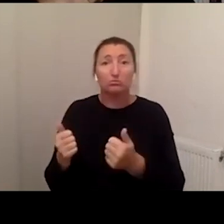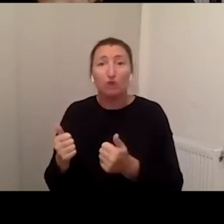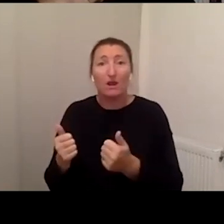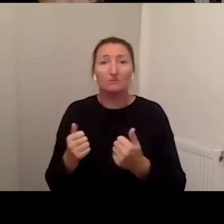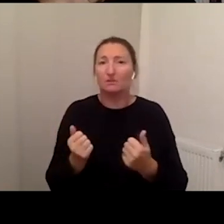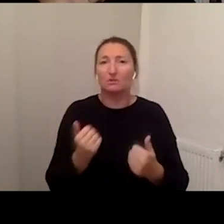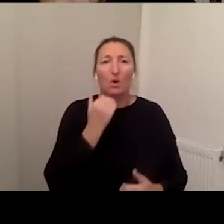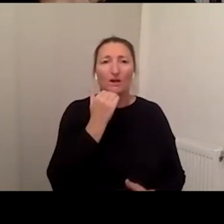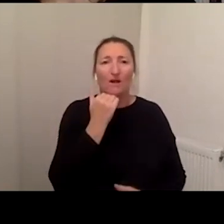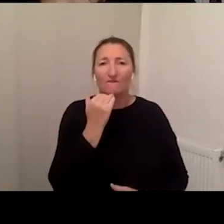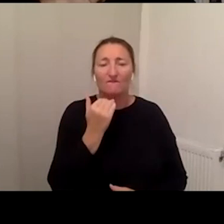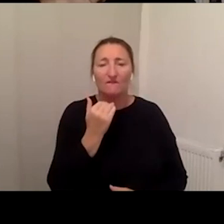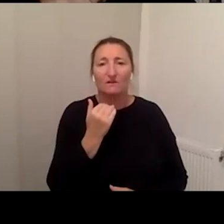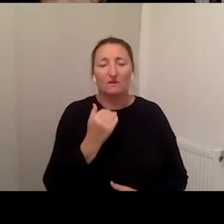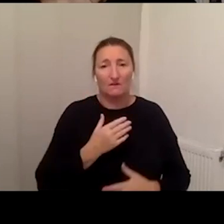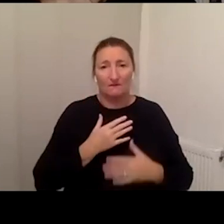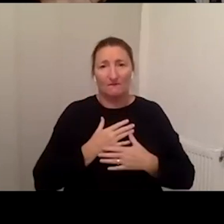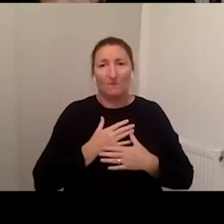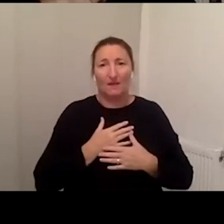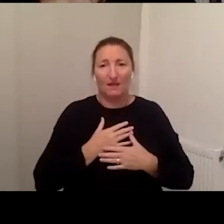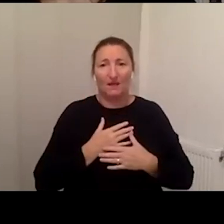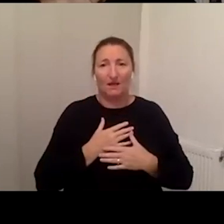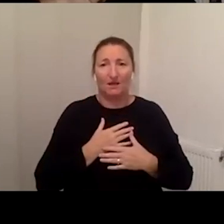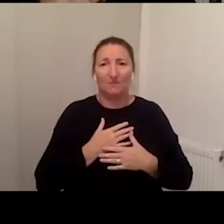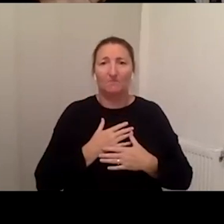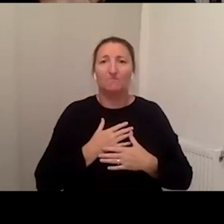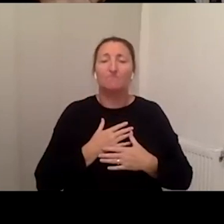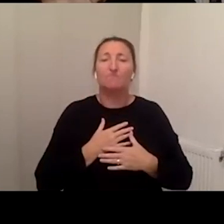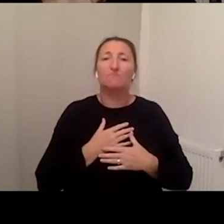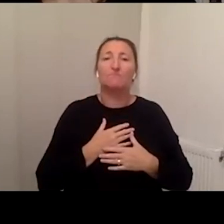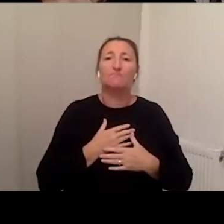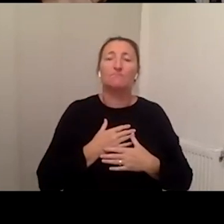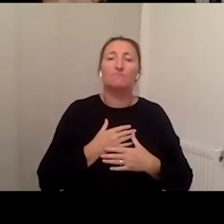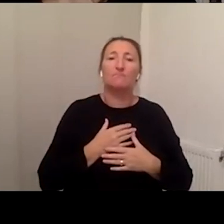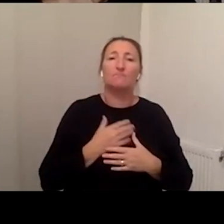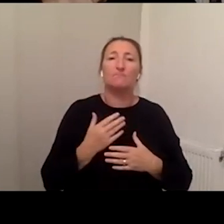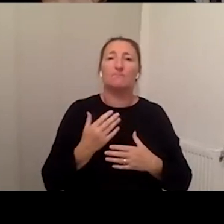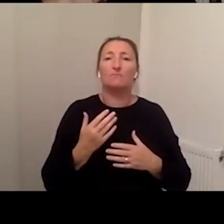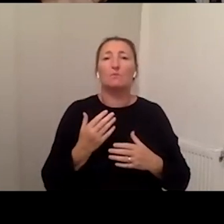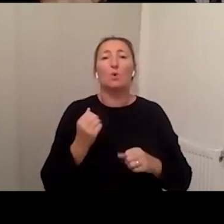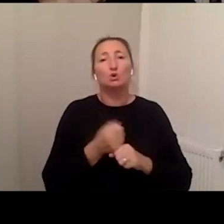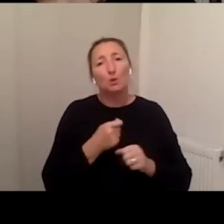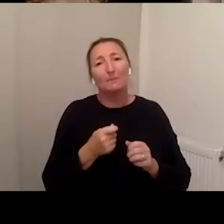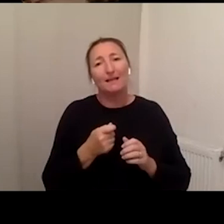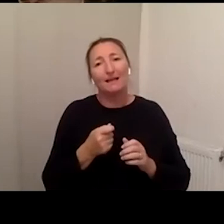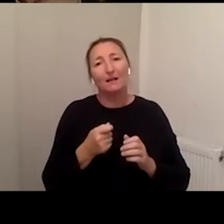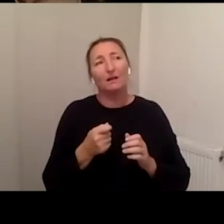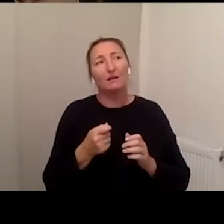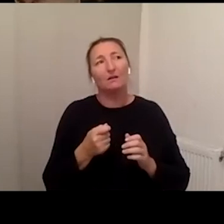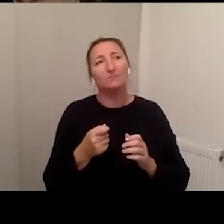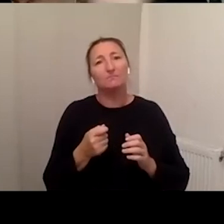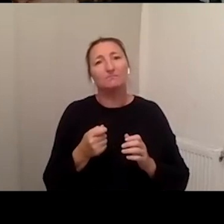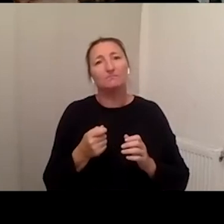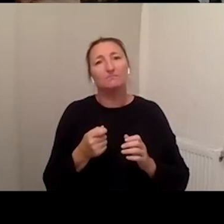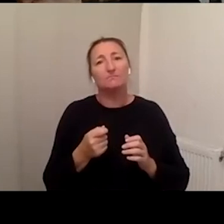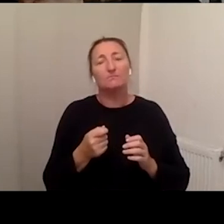not enough. But I think what is good, and I think what of course should be extended, is no new